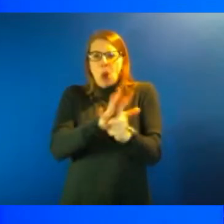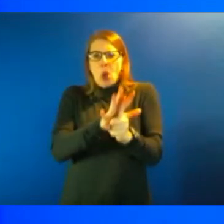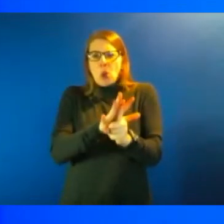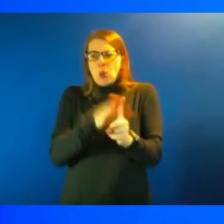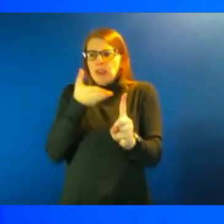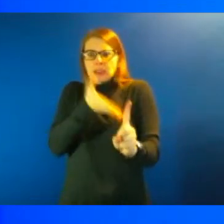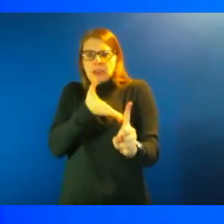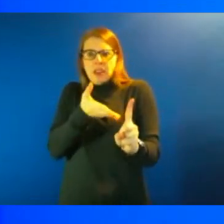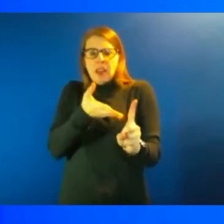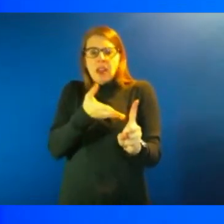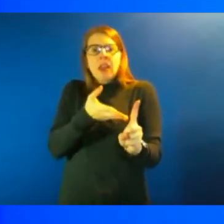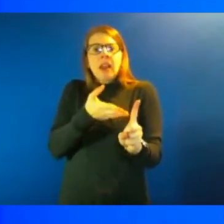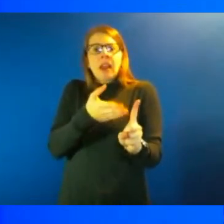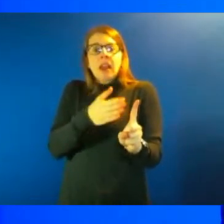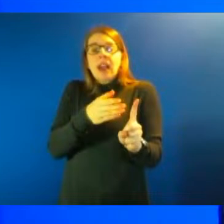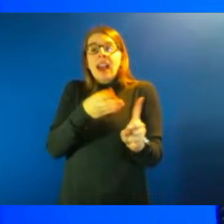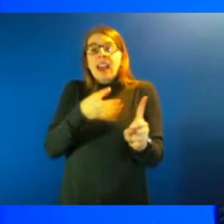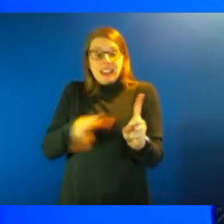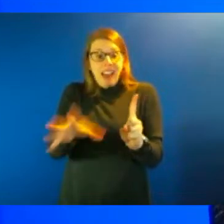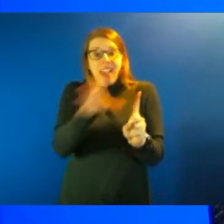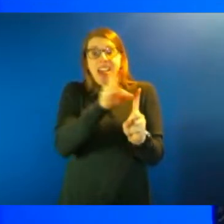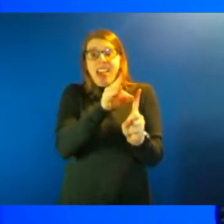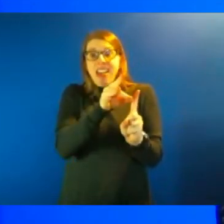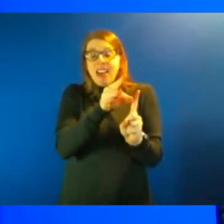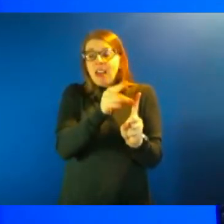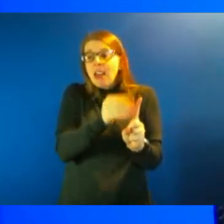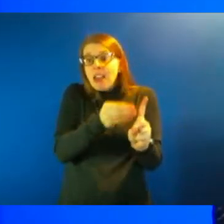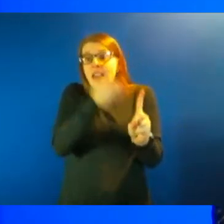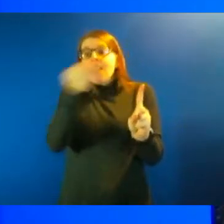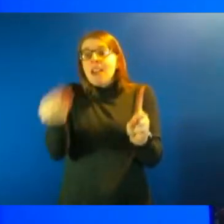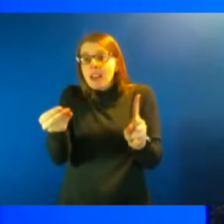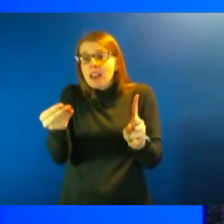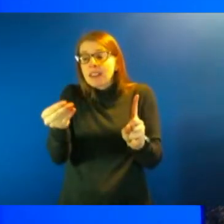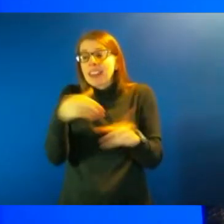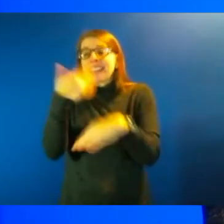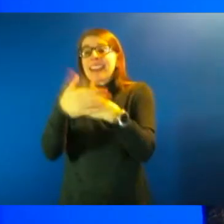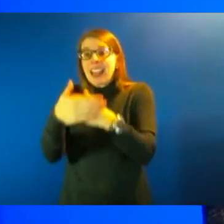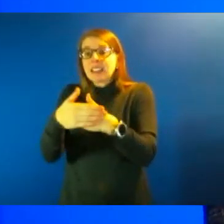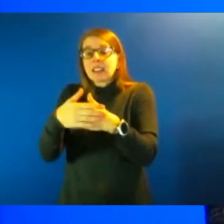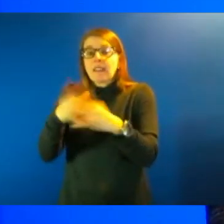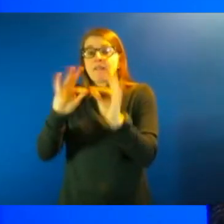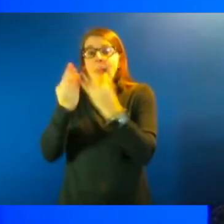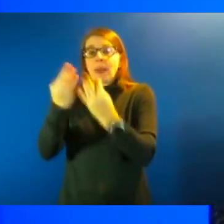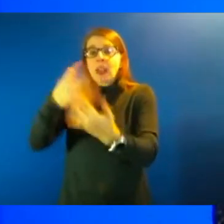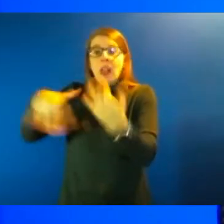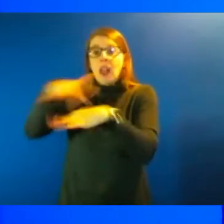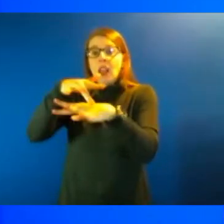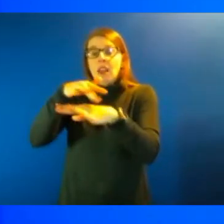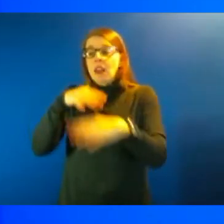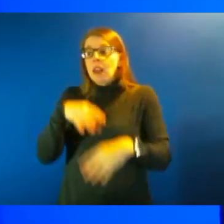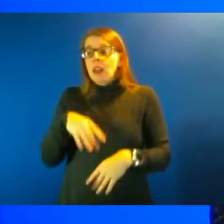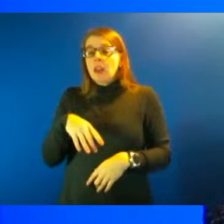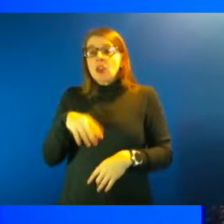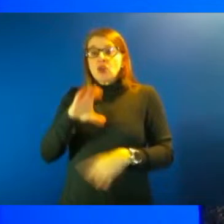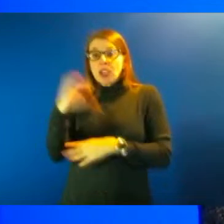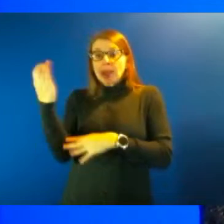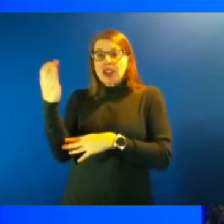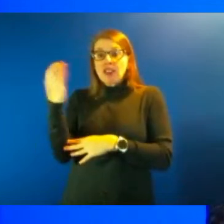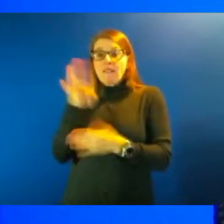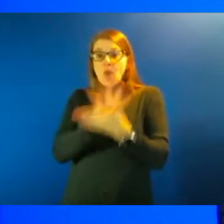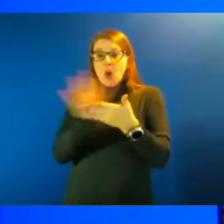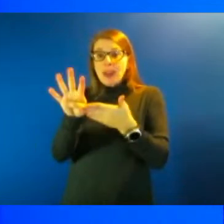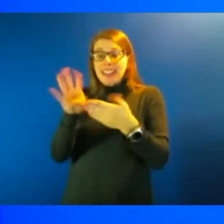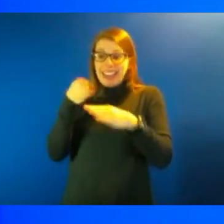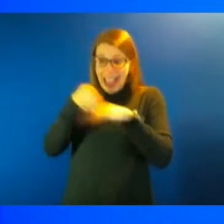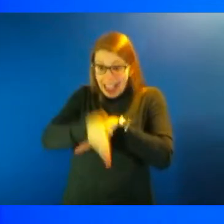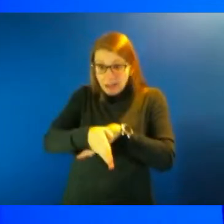forward to the next family gathering or the next holiday gathering. Christmas is only about 4 weeks after Thanksgiving. New Year's is only a week after Christmas.